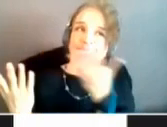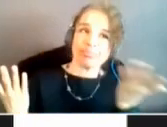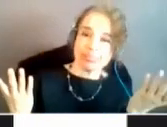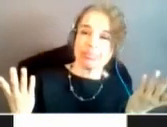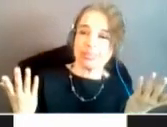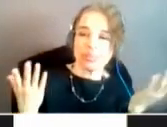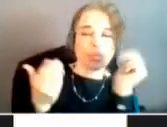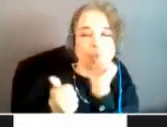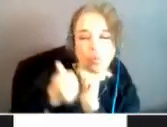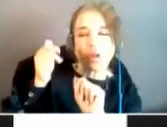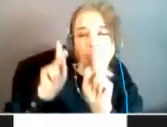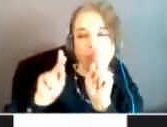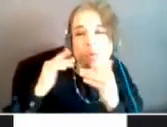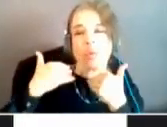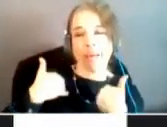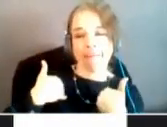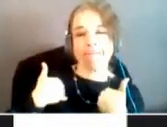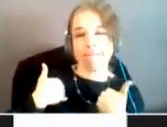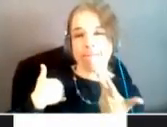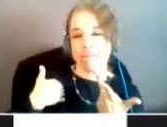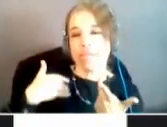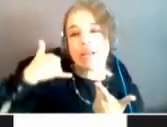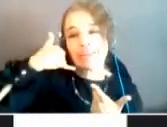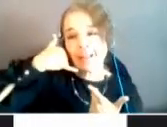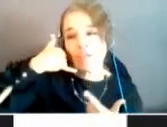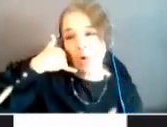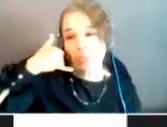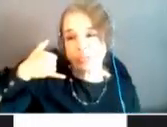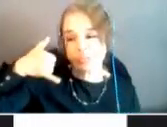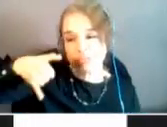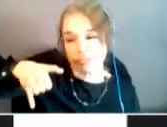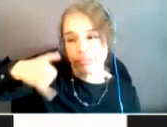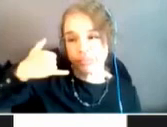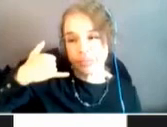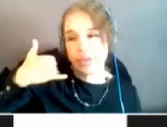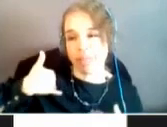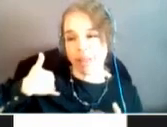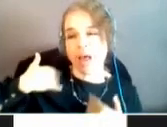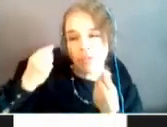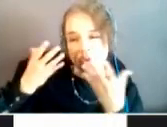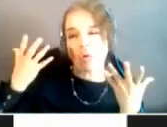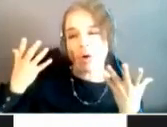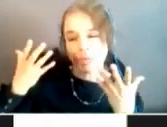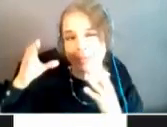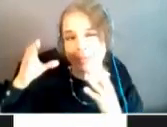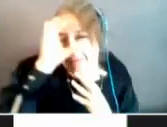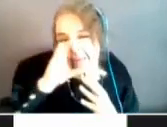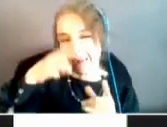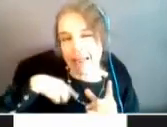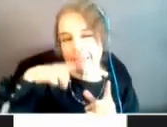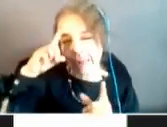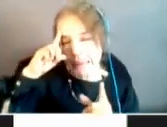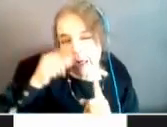But what most people have is the telephone. And so we do a lot of outreach. And I think it's